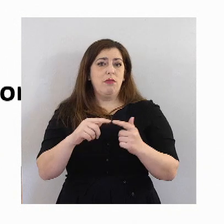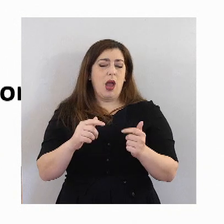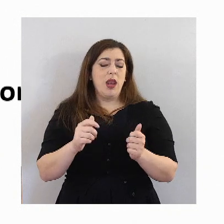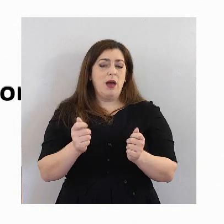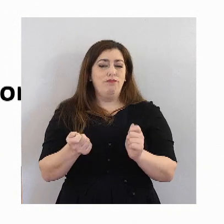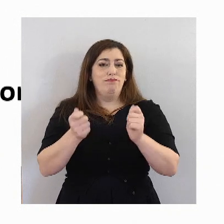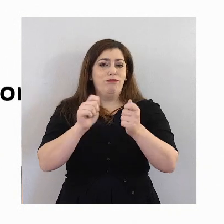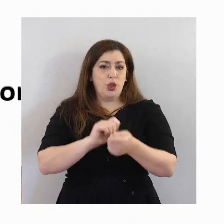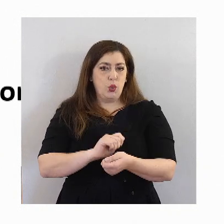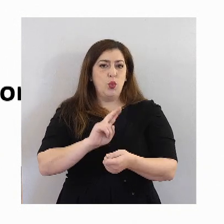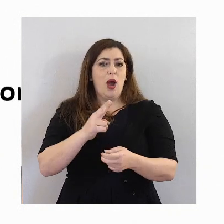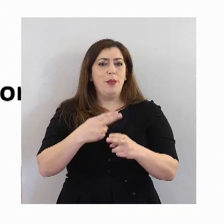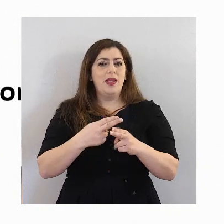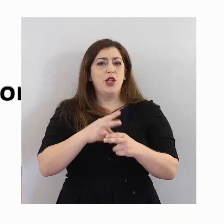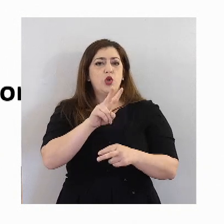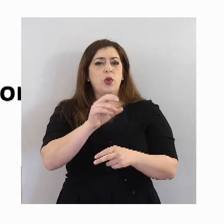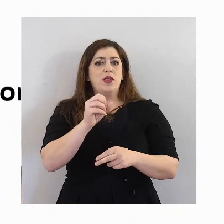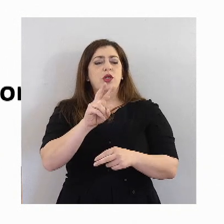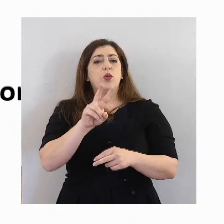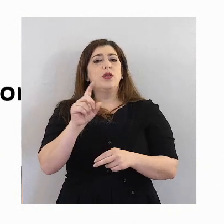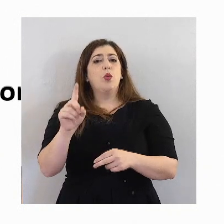rolled out between June and July